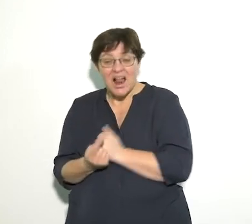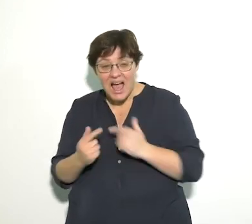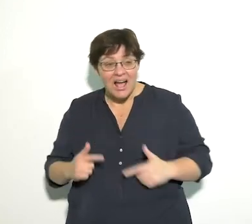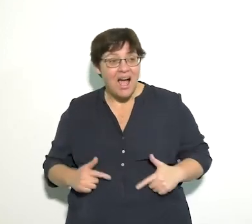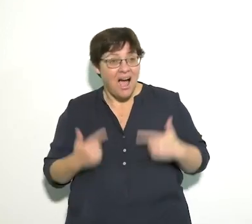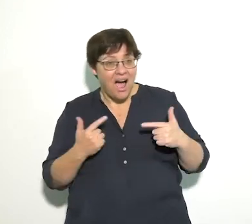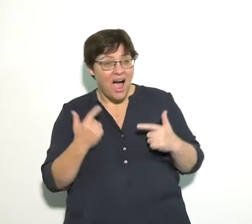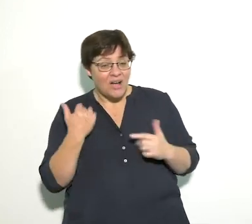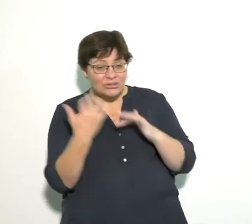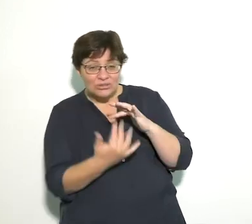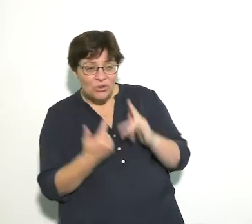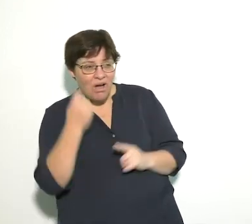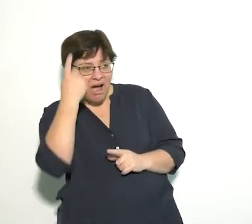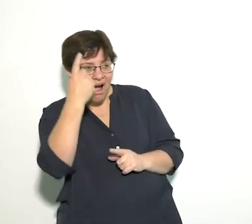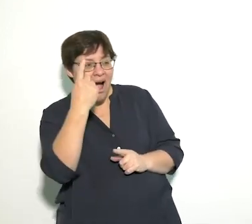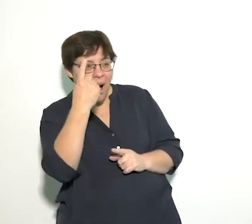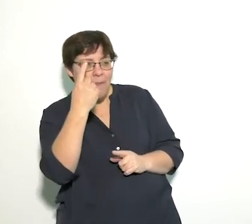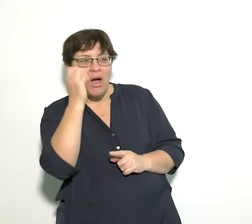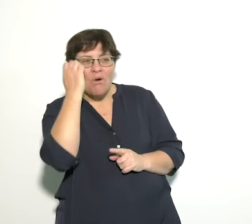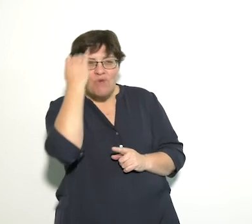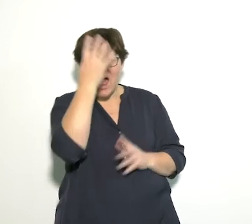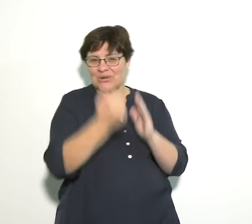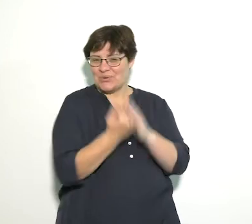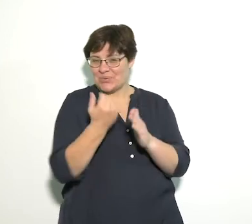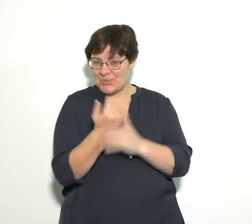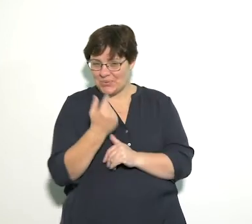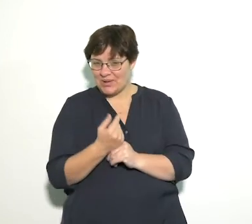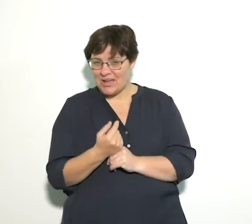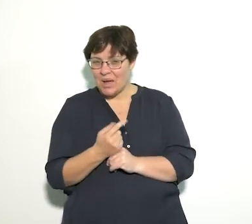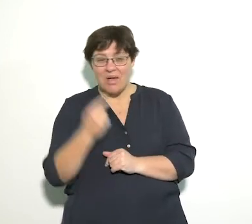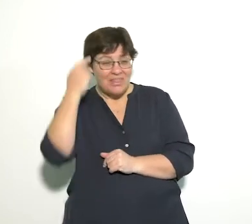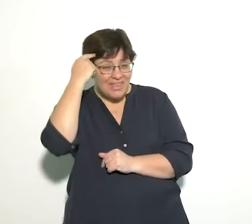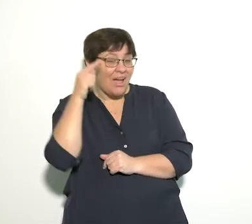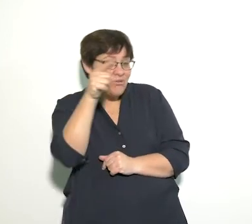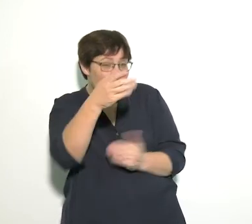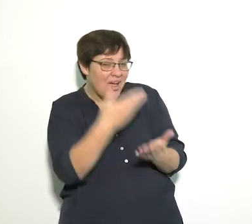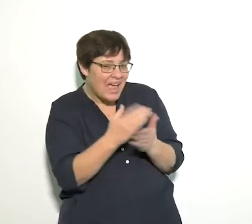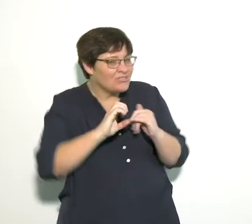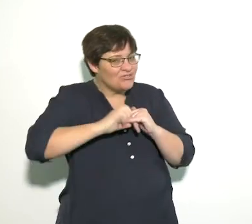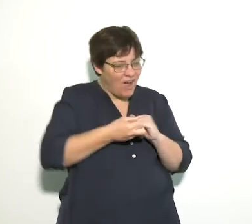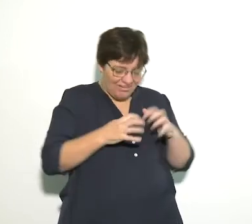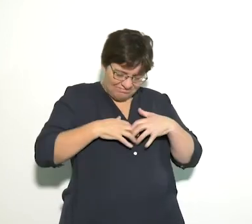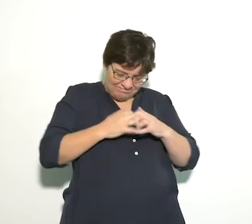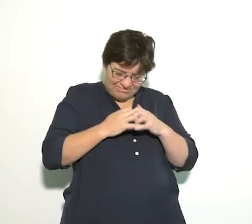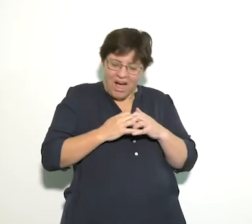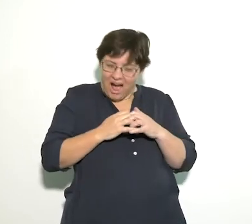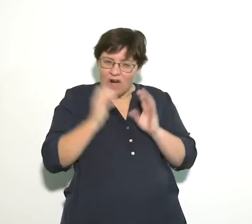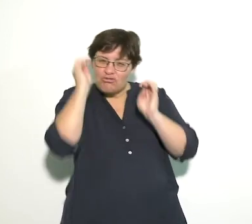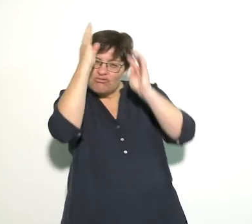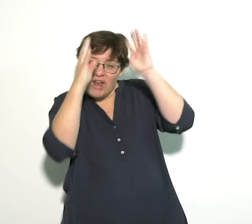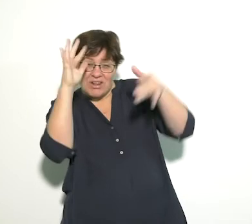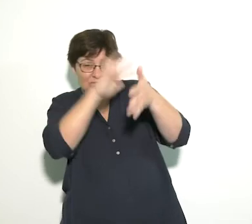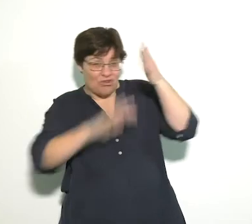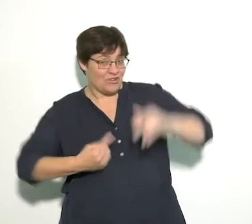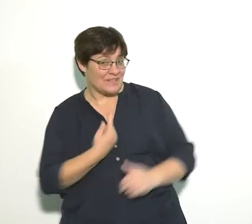stories are inspired by stories that we write and vice versa. I want you to think if you can go and try and create the most